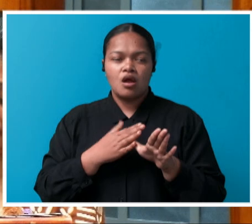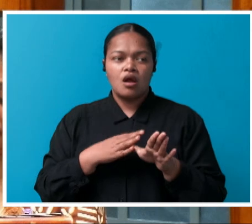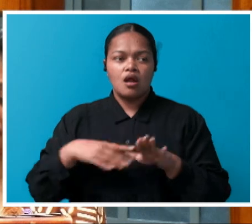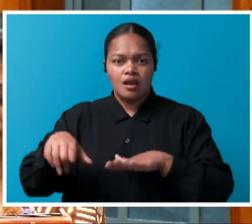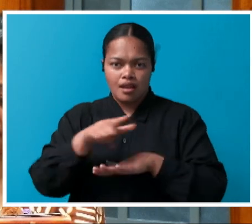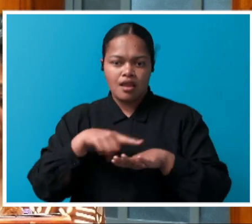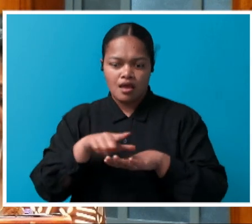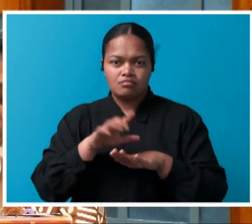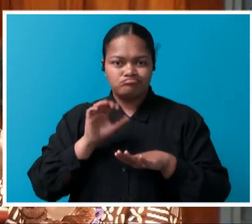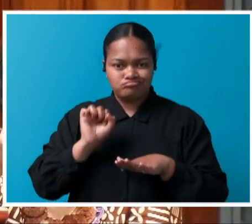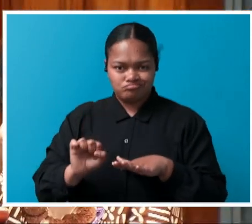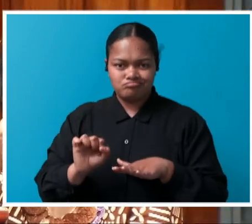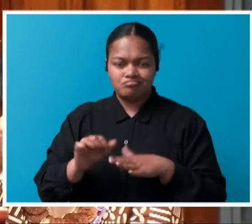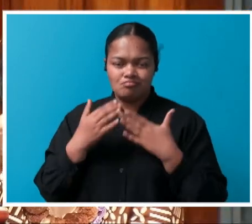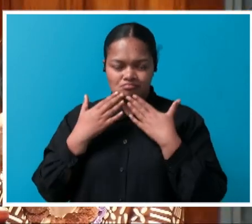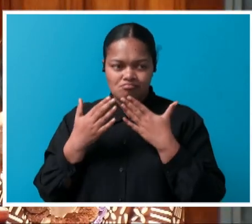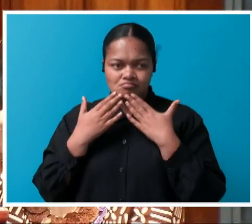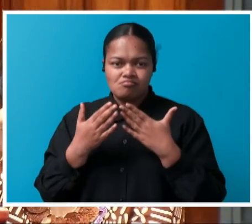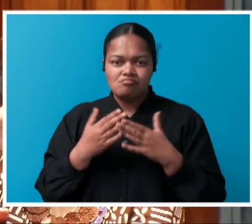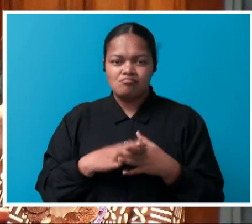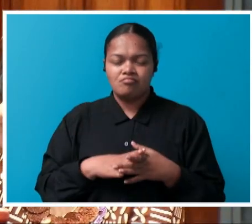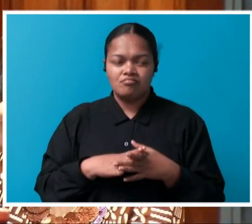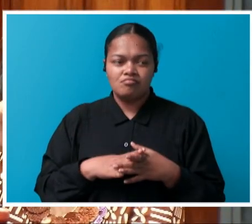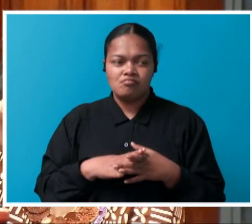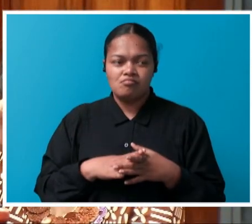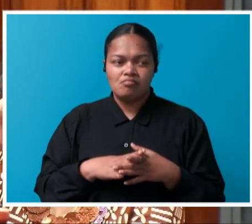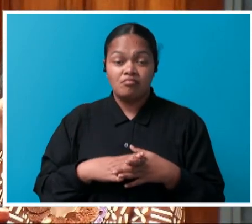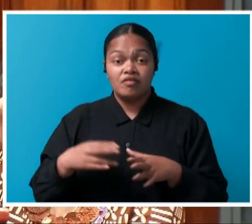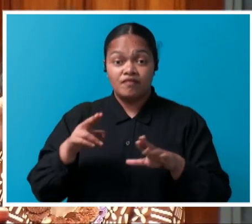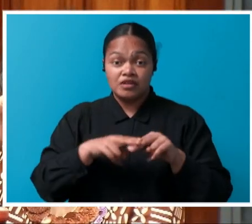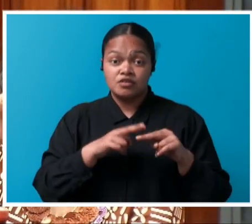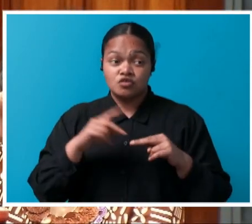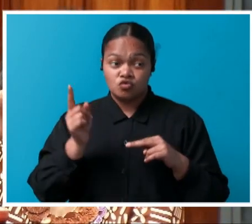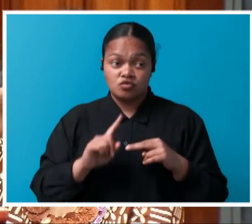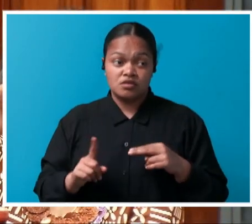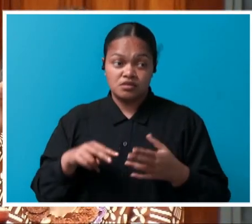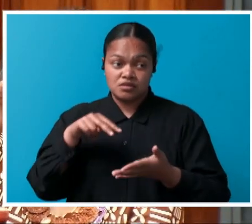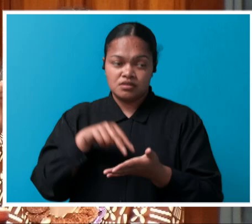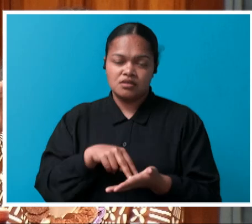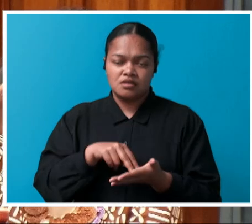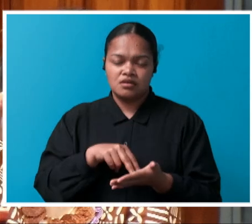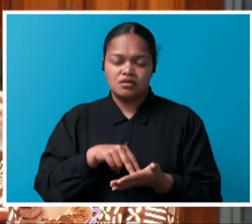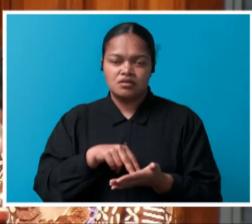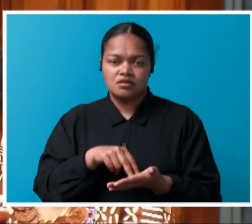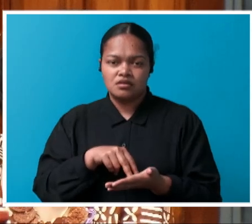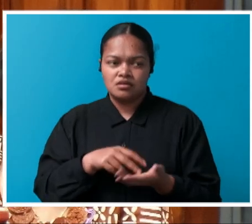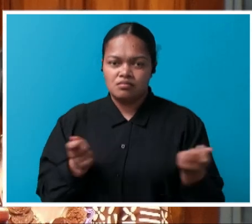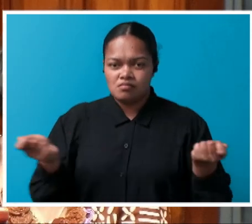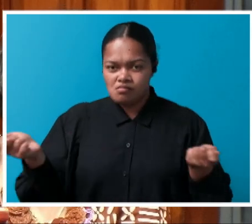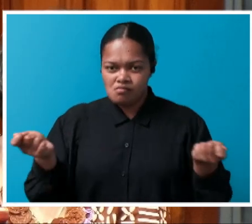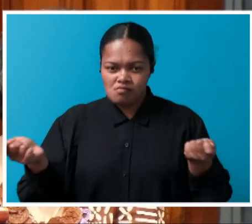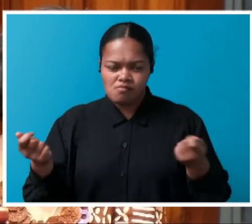Mr. Speaker, sir, Fiji today stands at a crossroad. Whilst listening to